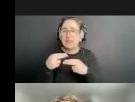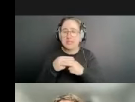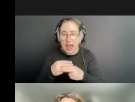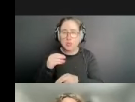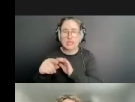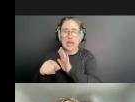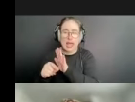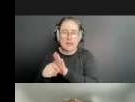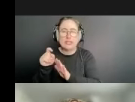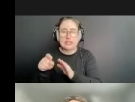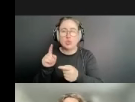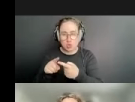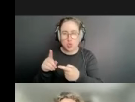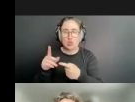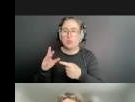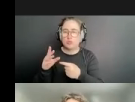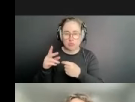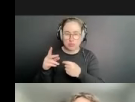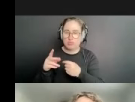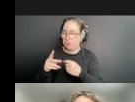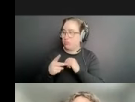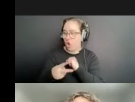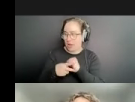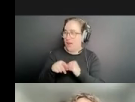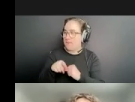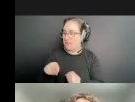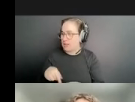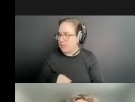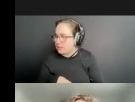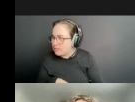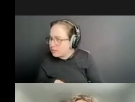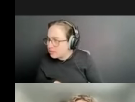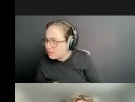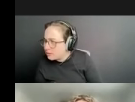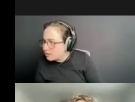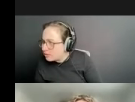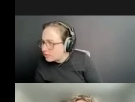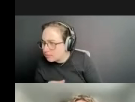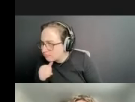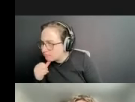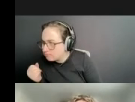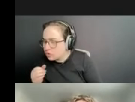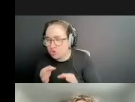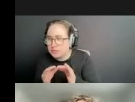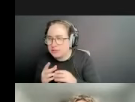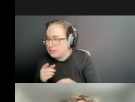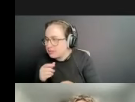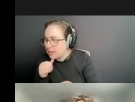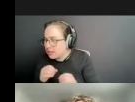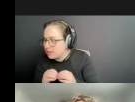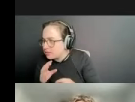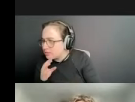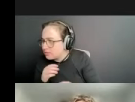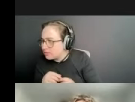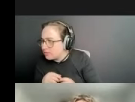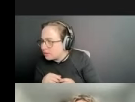get the archival slide sleeves that the negatives go in and the slides go in. That's what it'll take the negatives. Then,